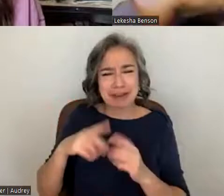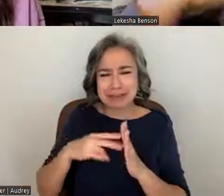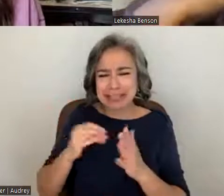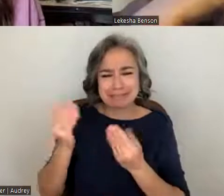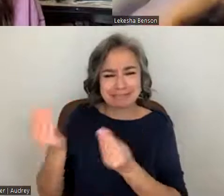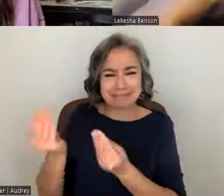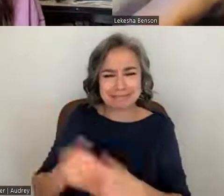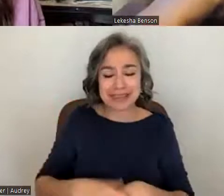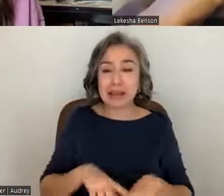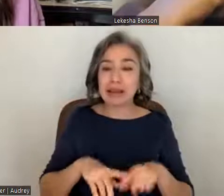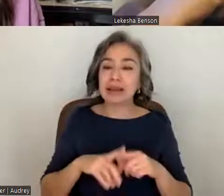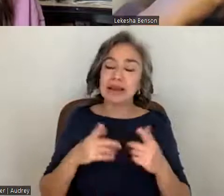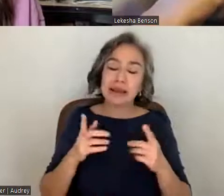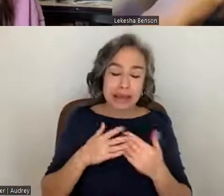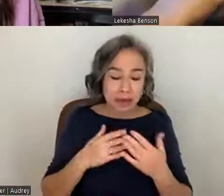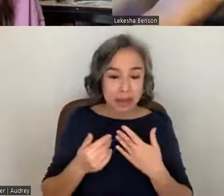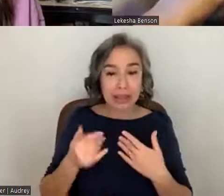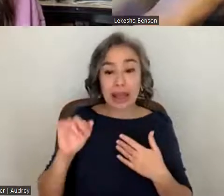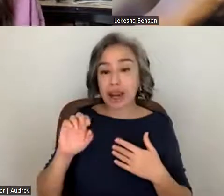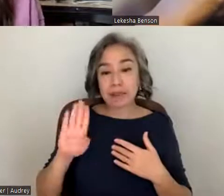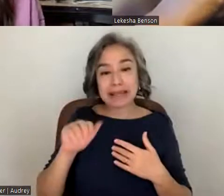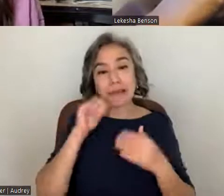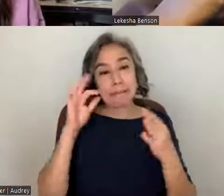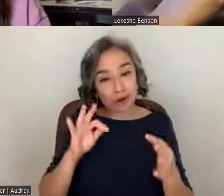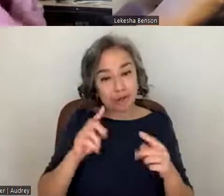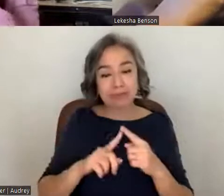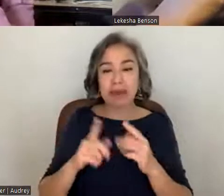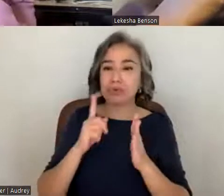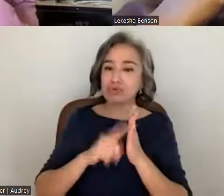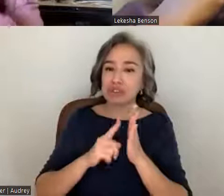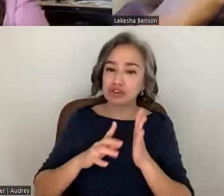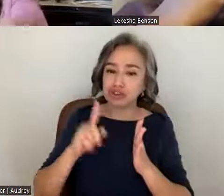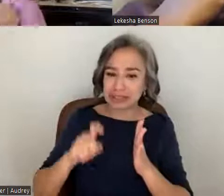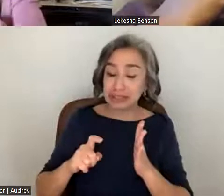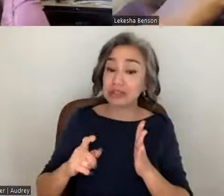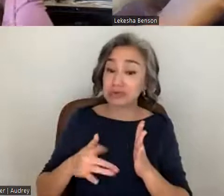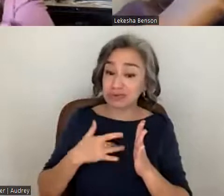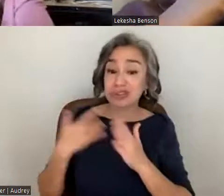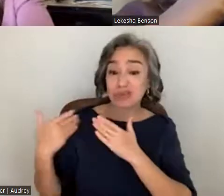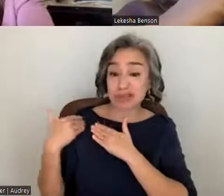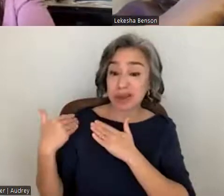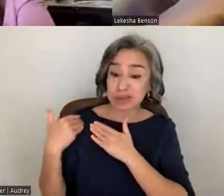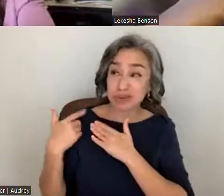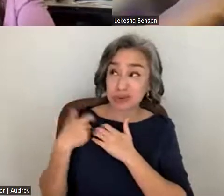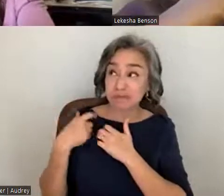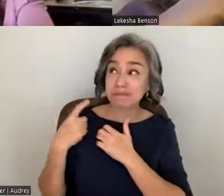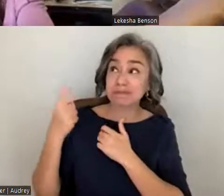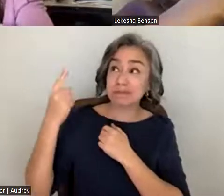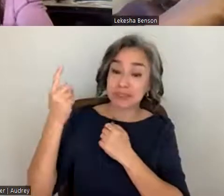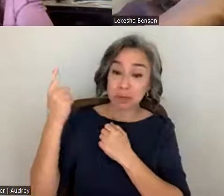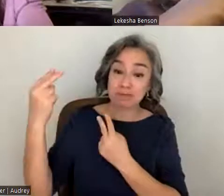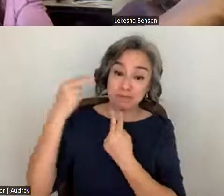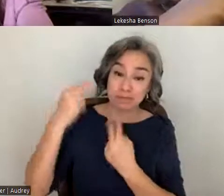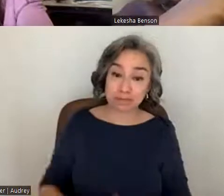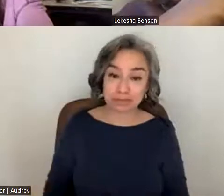that researchers need to be responsible to somebody. The flip side of that is, so I'm working on a COVID project